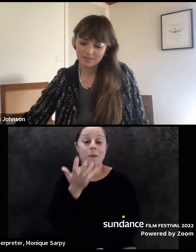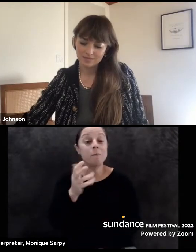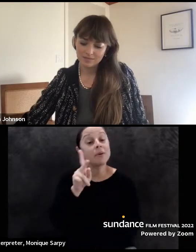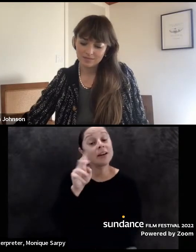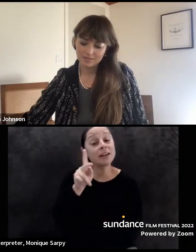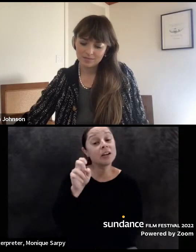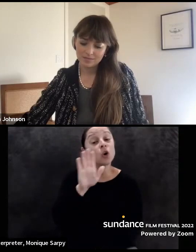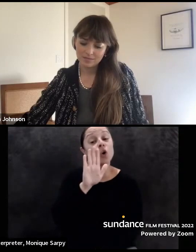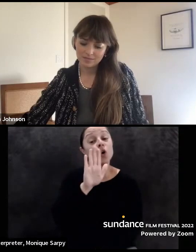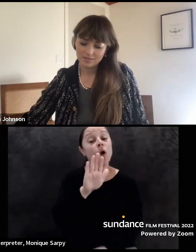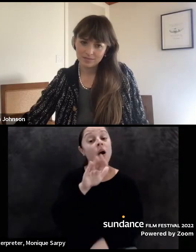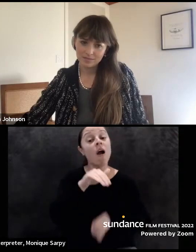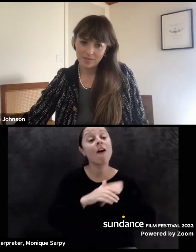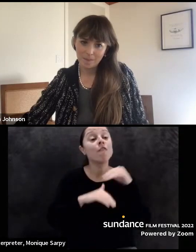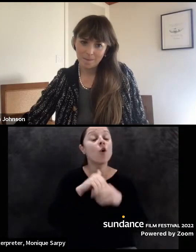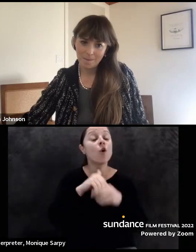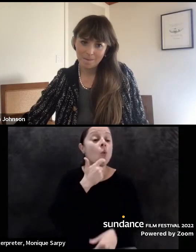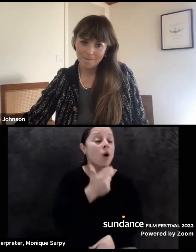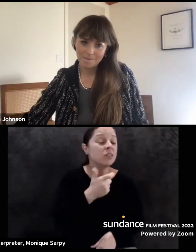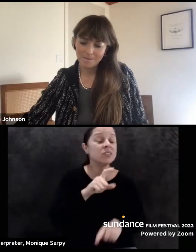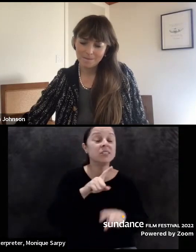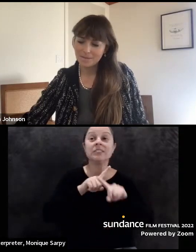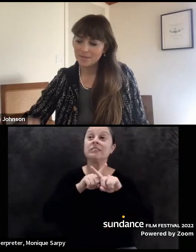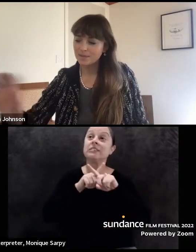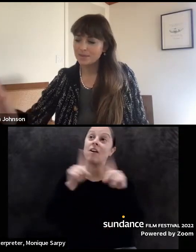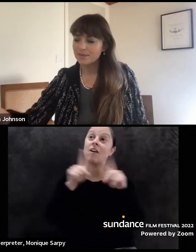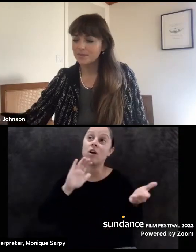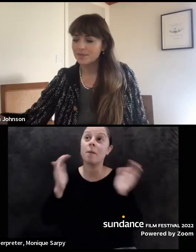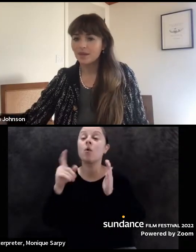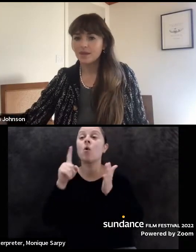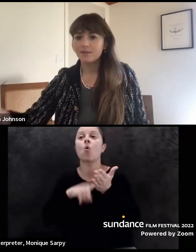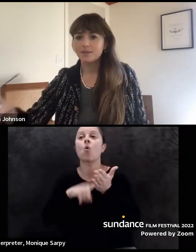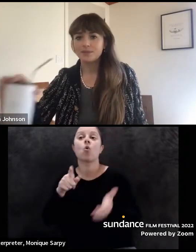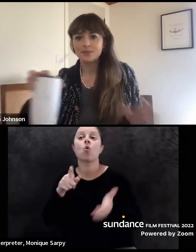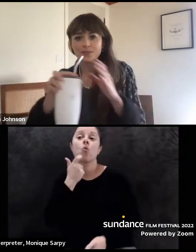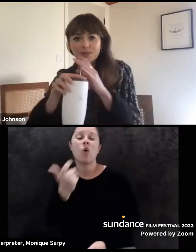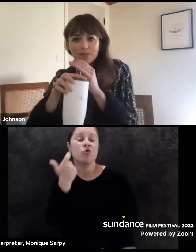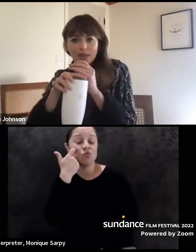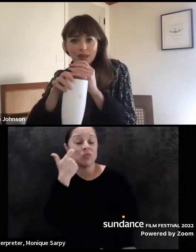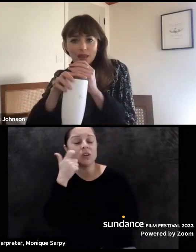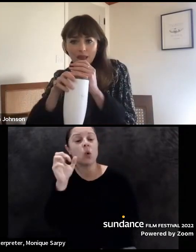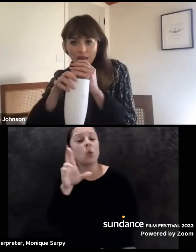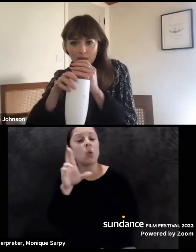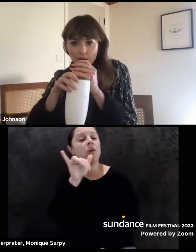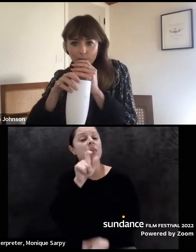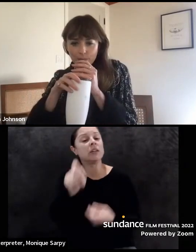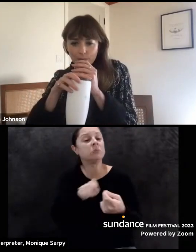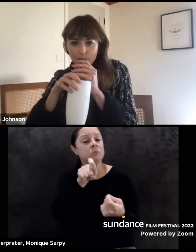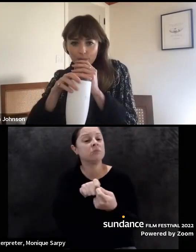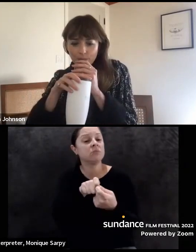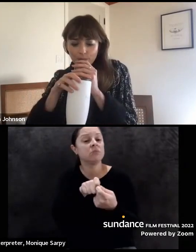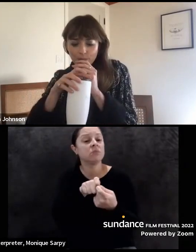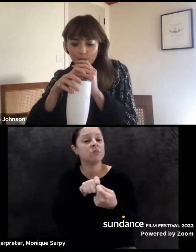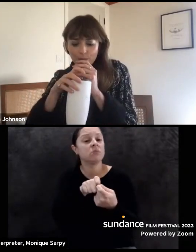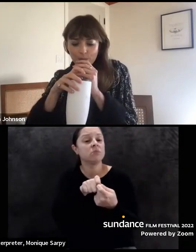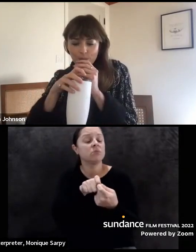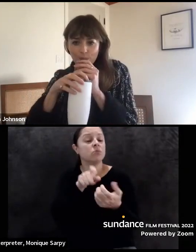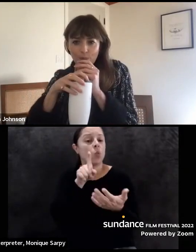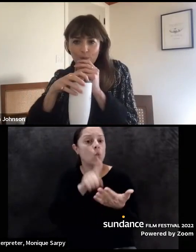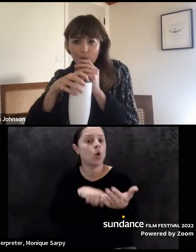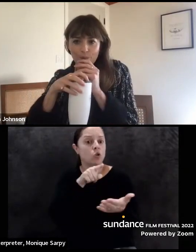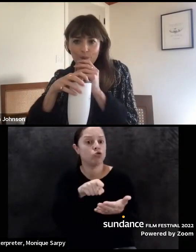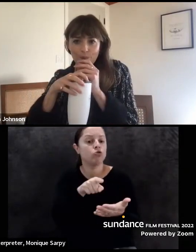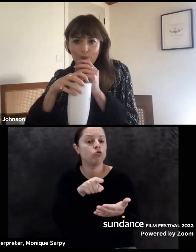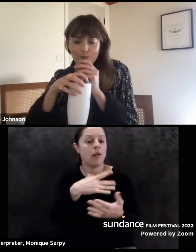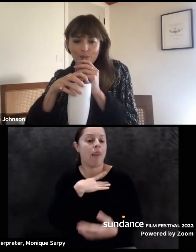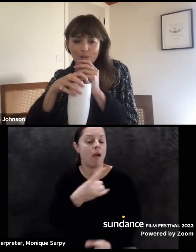comfort watches different from the things that you've been watching recently, or are those specifically the things that you turn to, as you were saying earlier, for